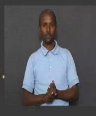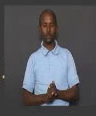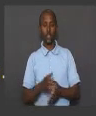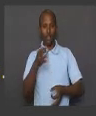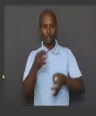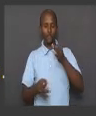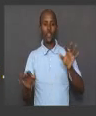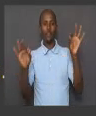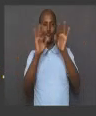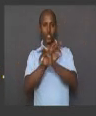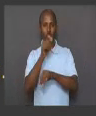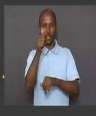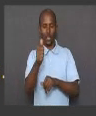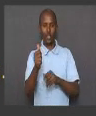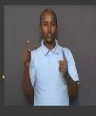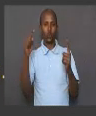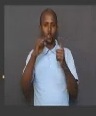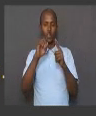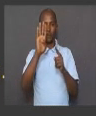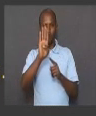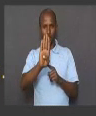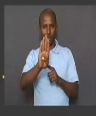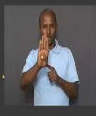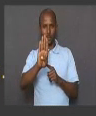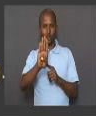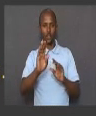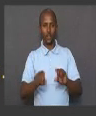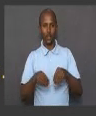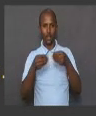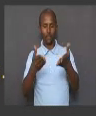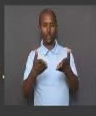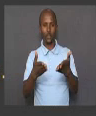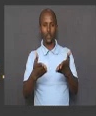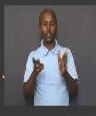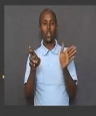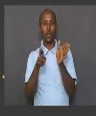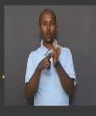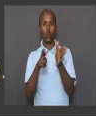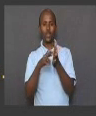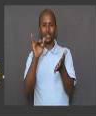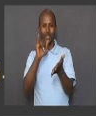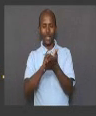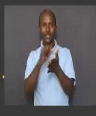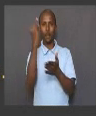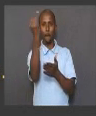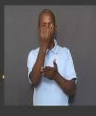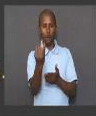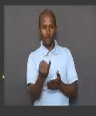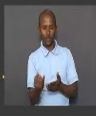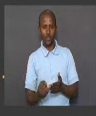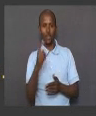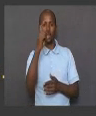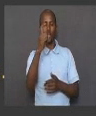If function A to B is given by a rule that maps